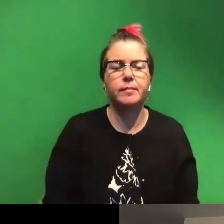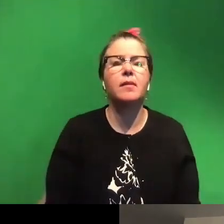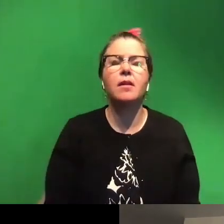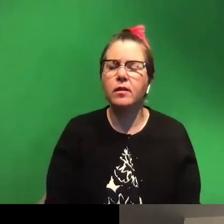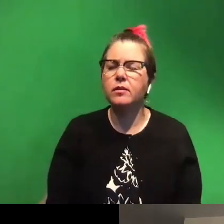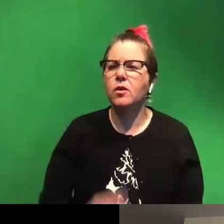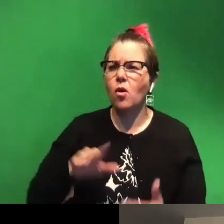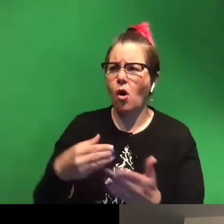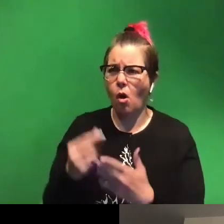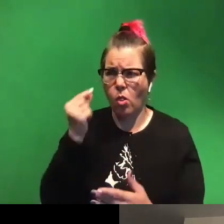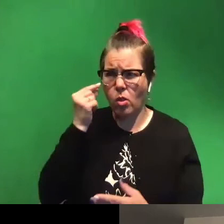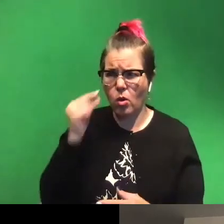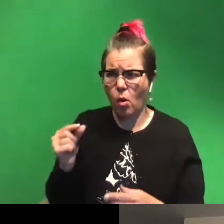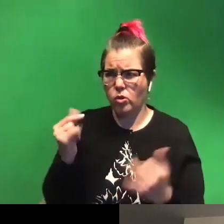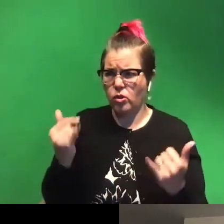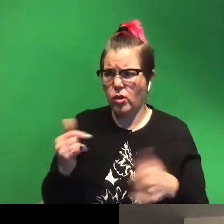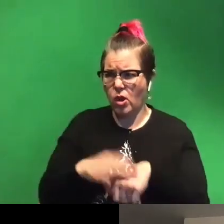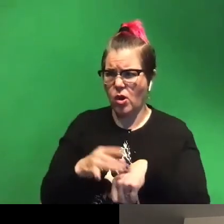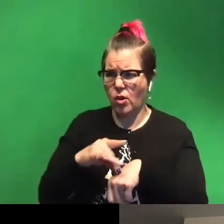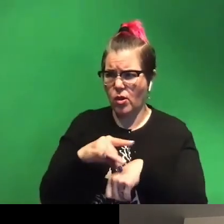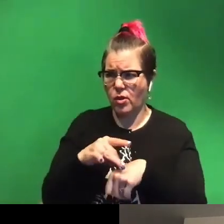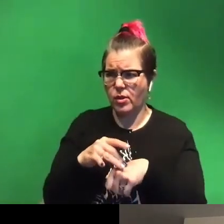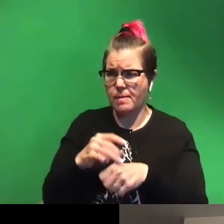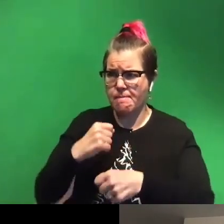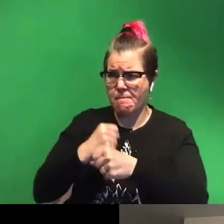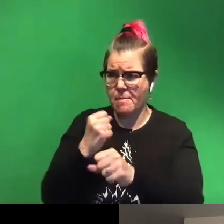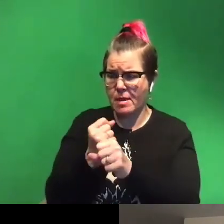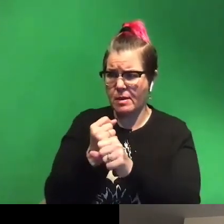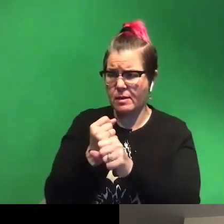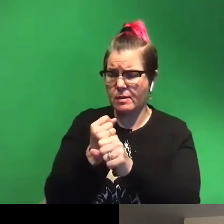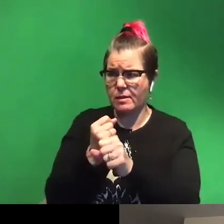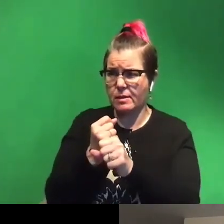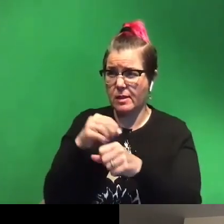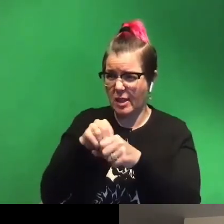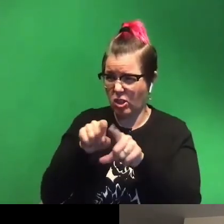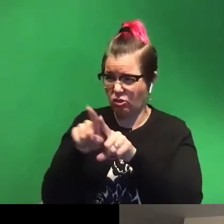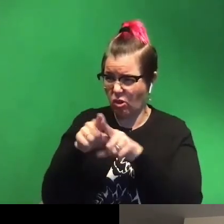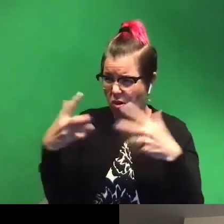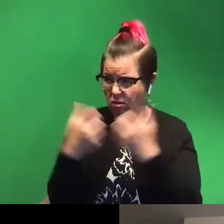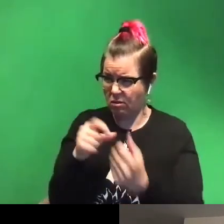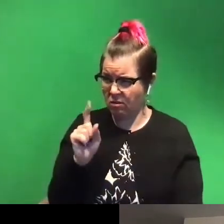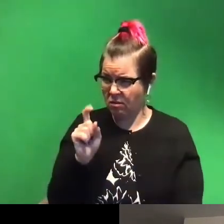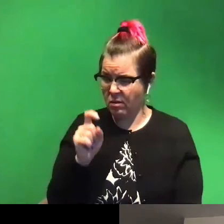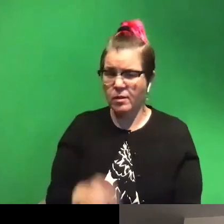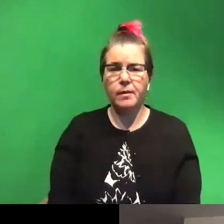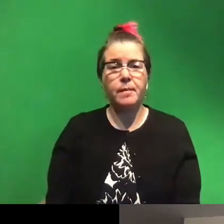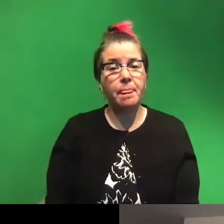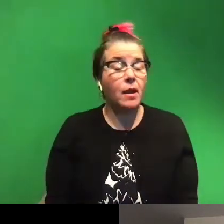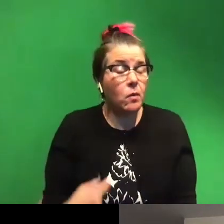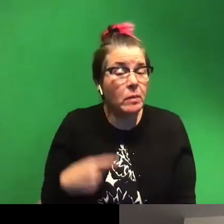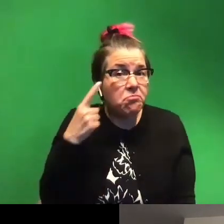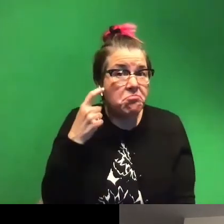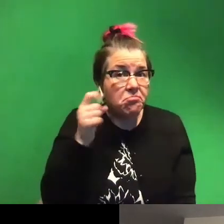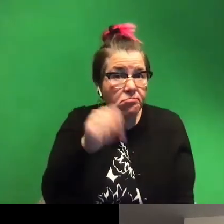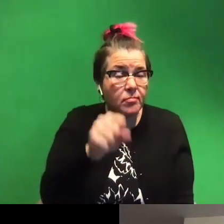the gold currently on Earth, was it made like in a star collision or something? Well, that's what we think, yeah. That's